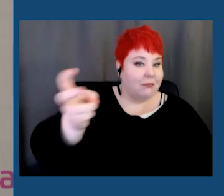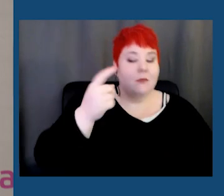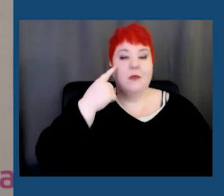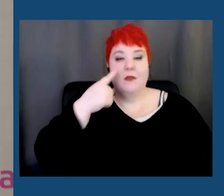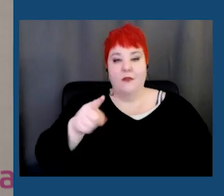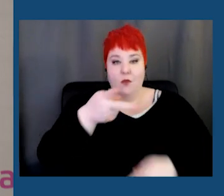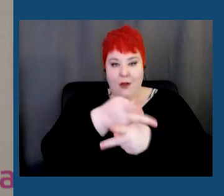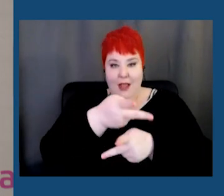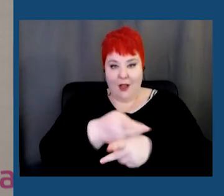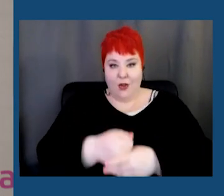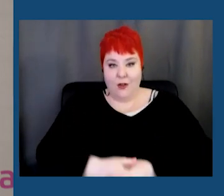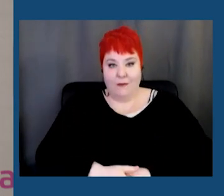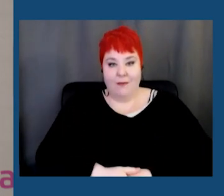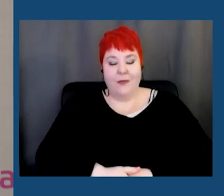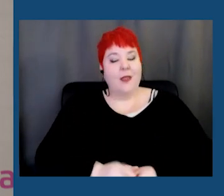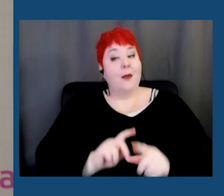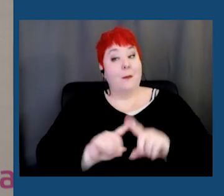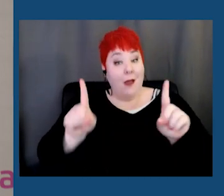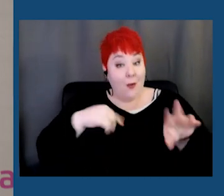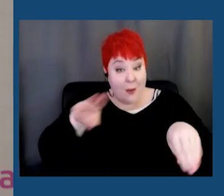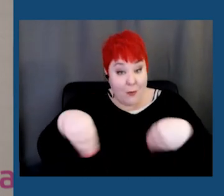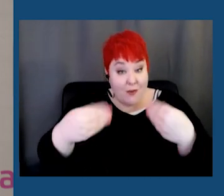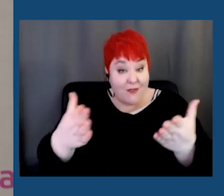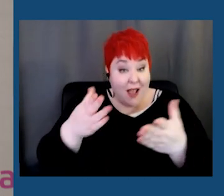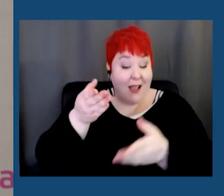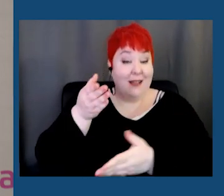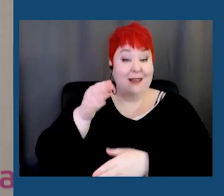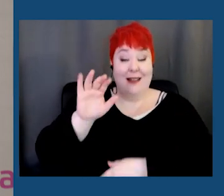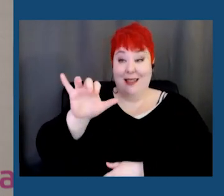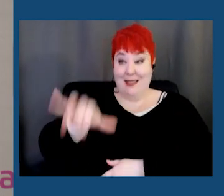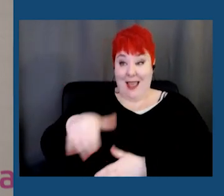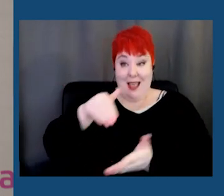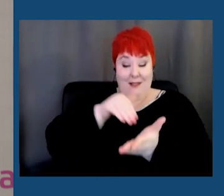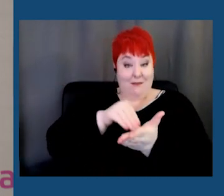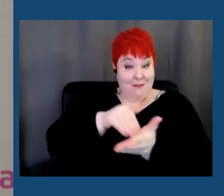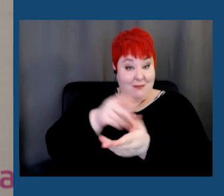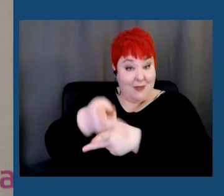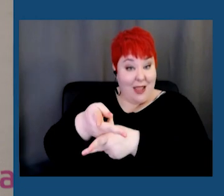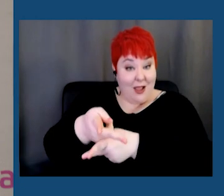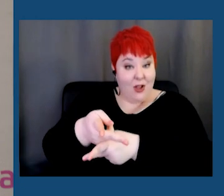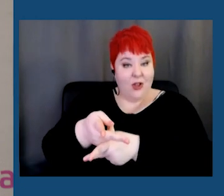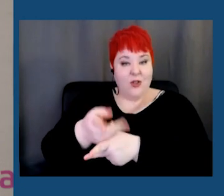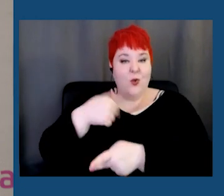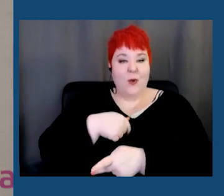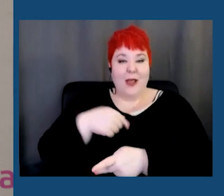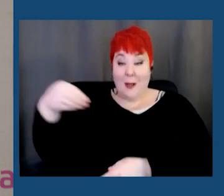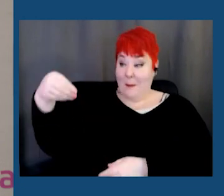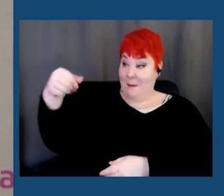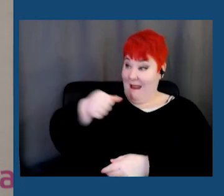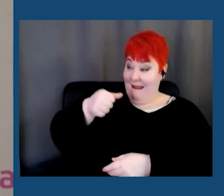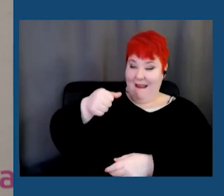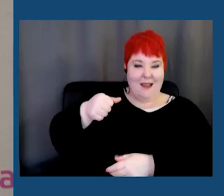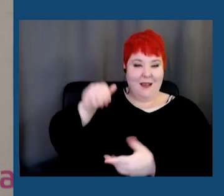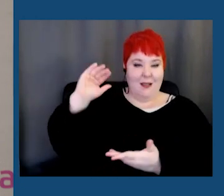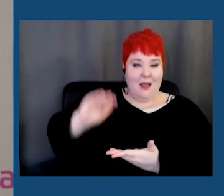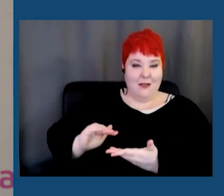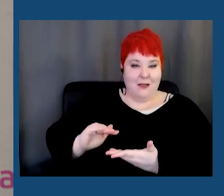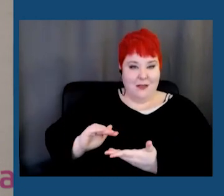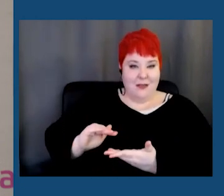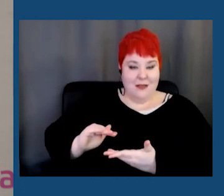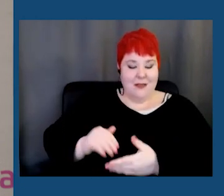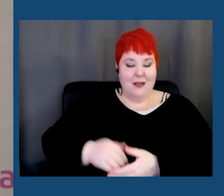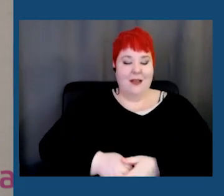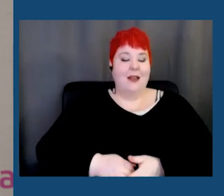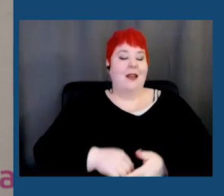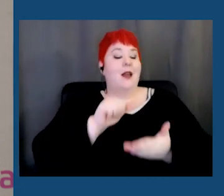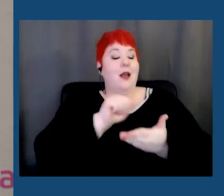However, when we offer this care, we are reimbursed at a lower rate for the care we provide. Abortion providers have pivoted